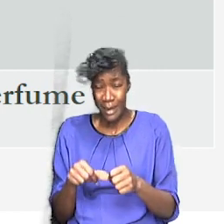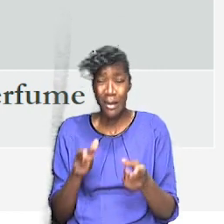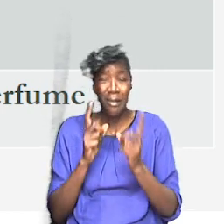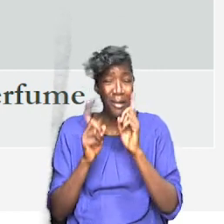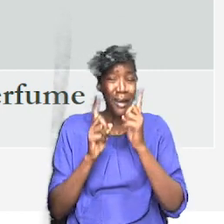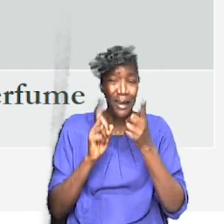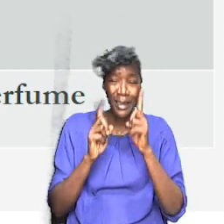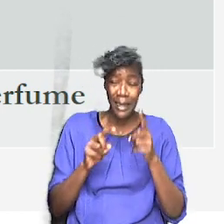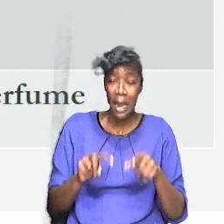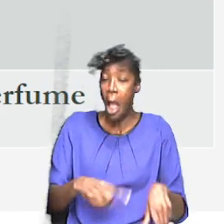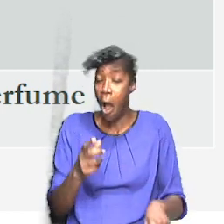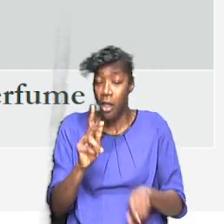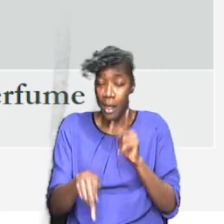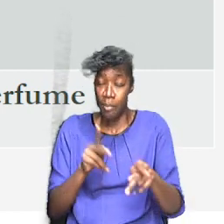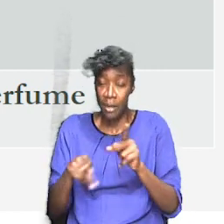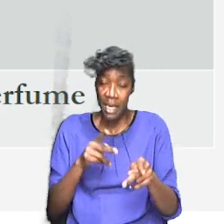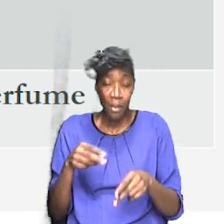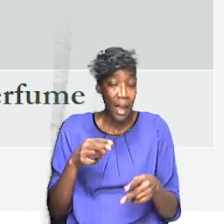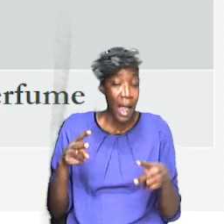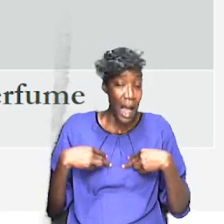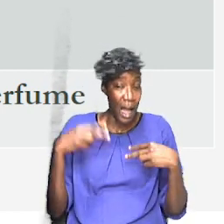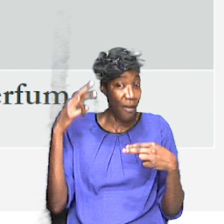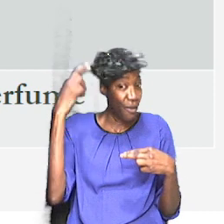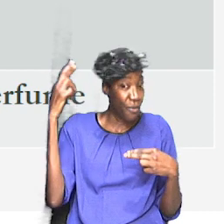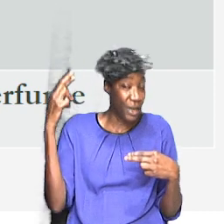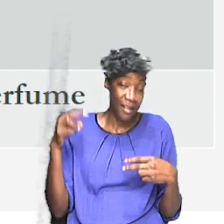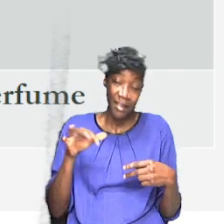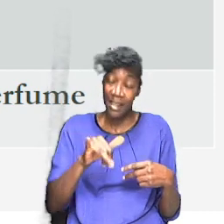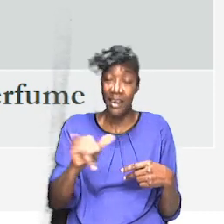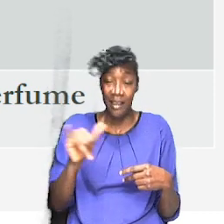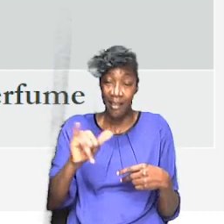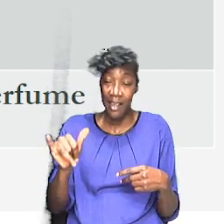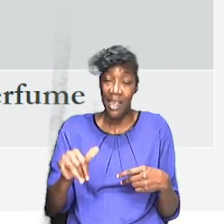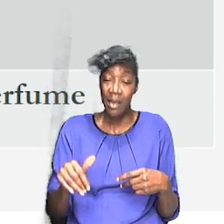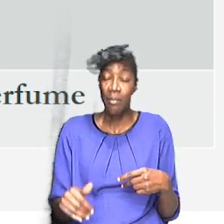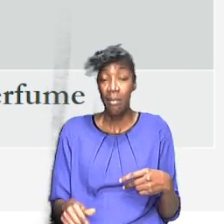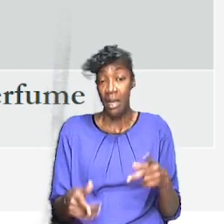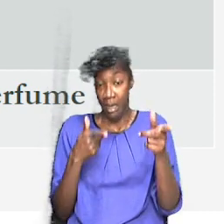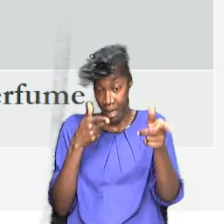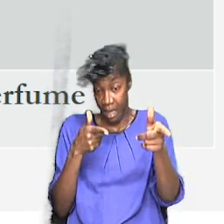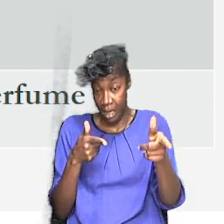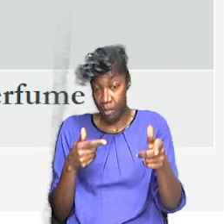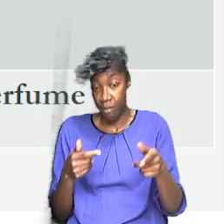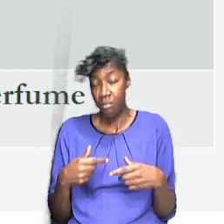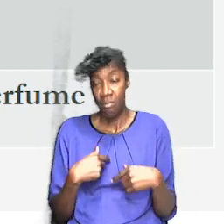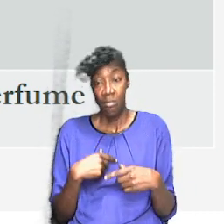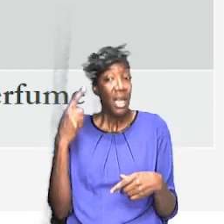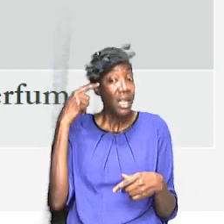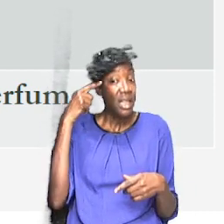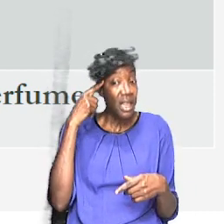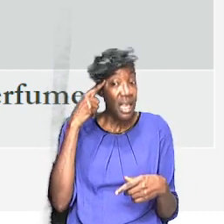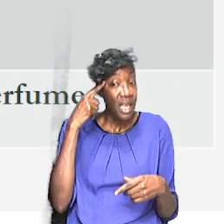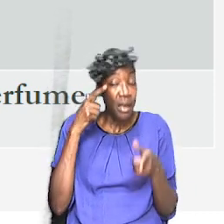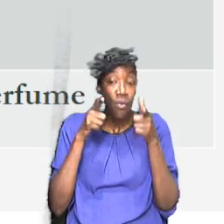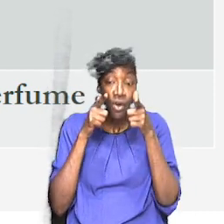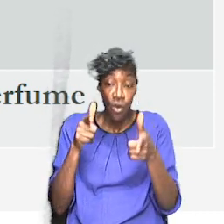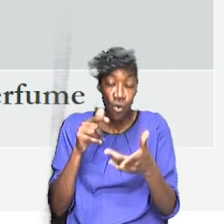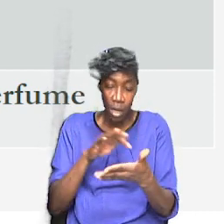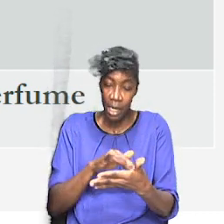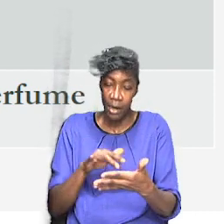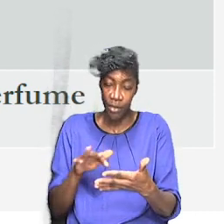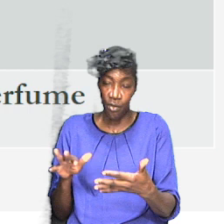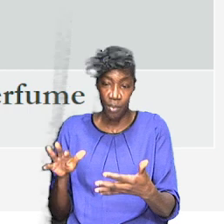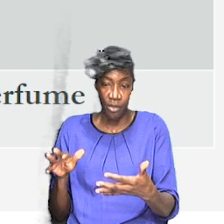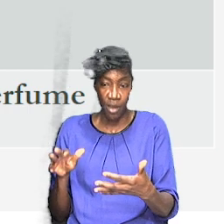people who have other reasons why they think that they are one and the same. But it is my opinion, based on how I look at the scripture, based on